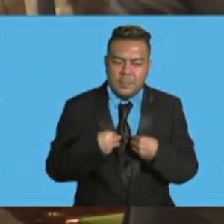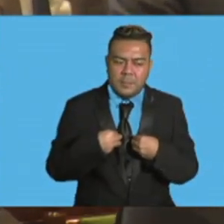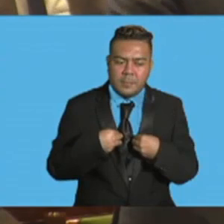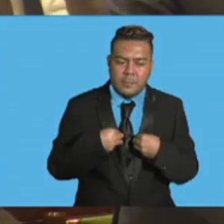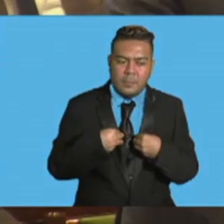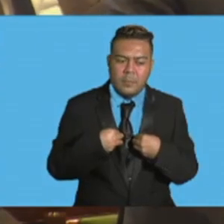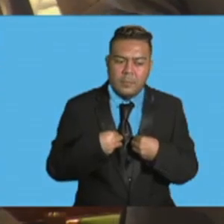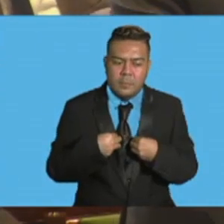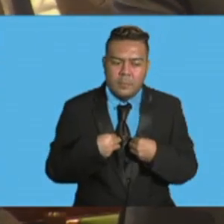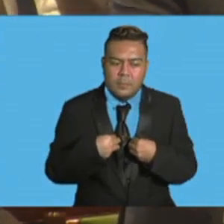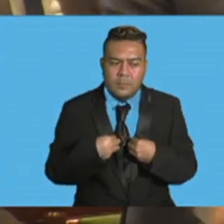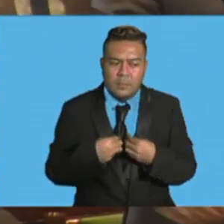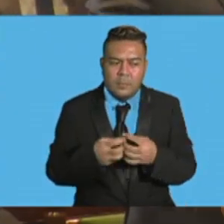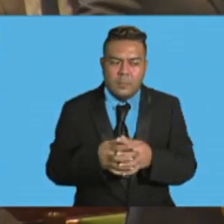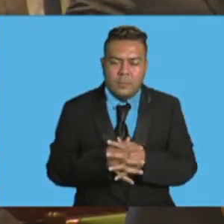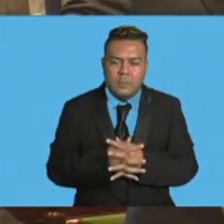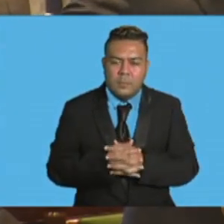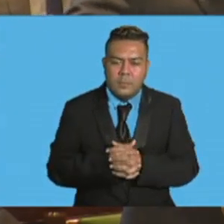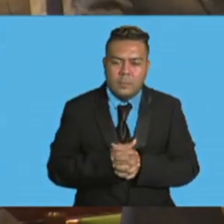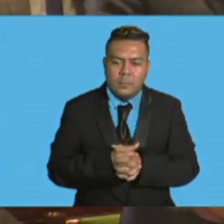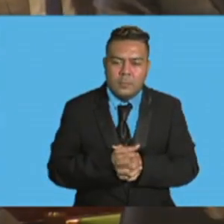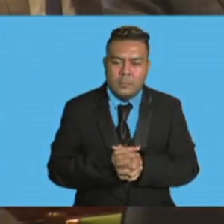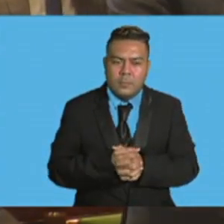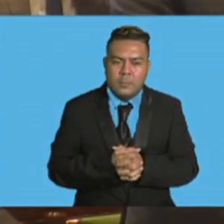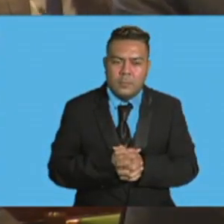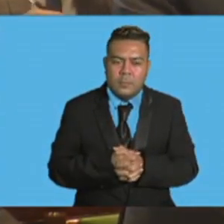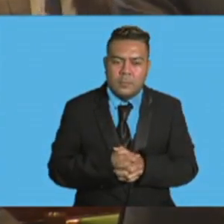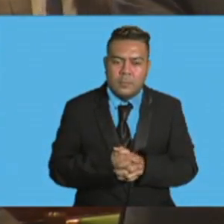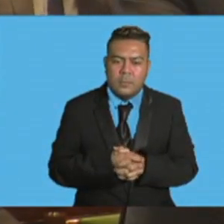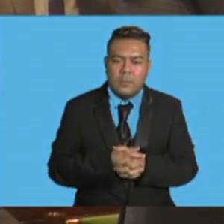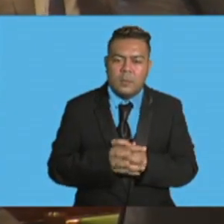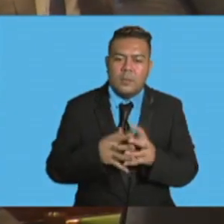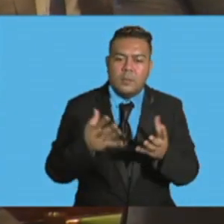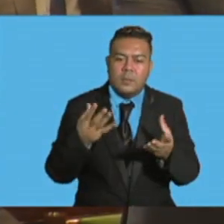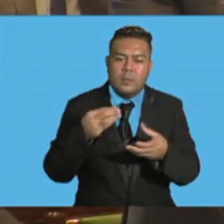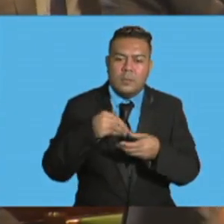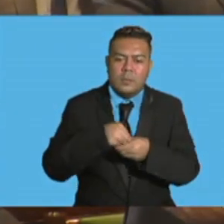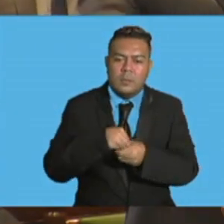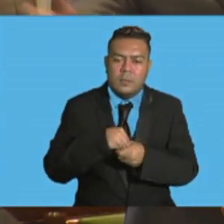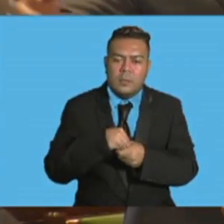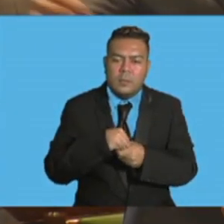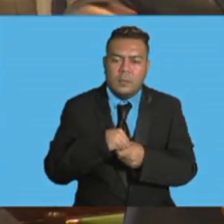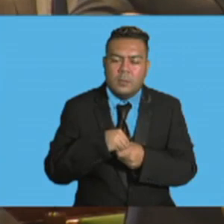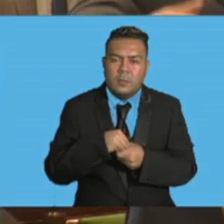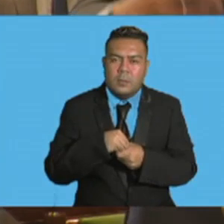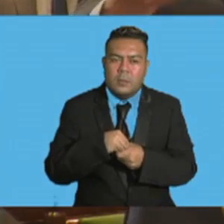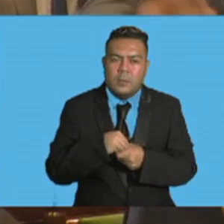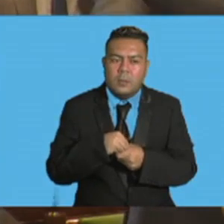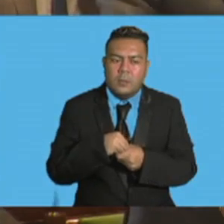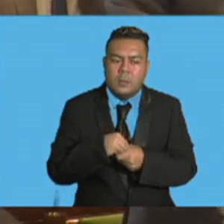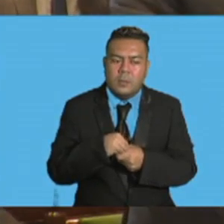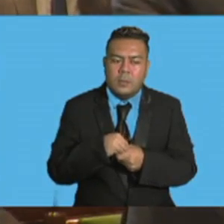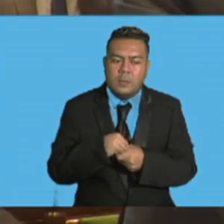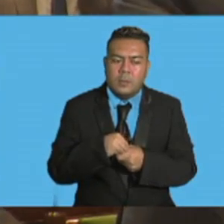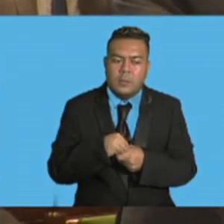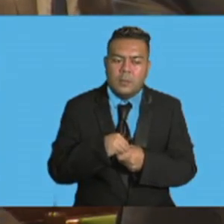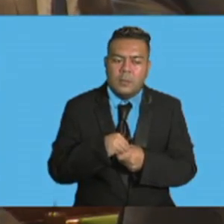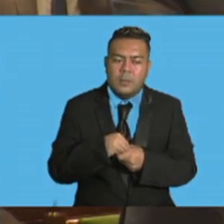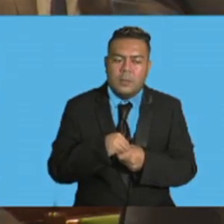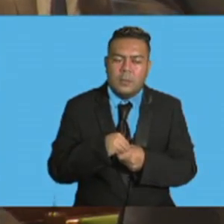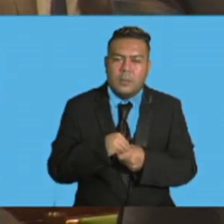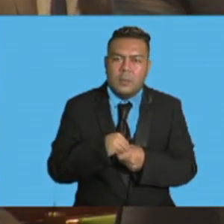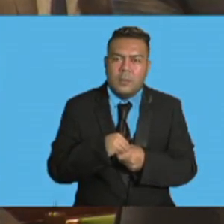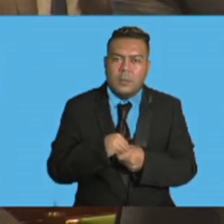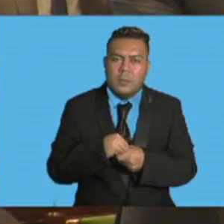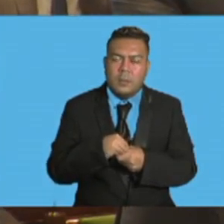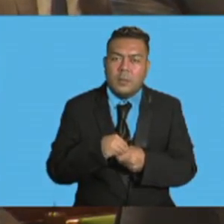Trade talked about the various current initiatives that we have with the Singaporeans in respect of mitigating those issues pertaining